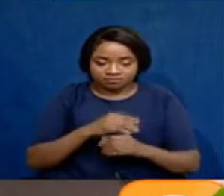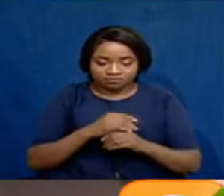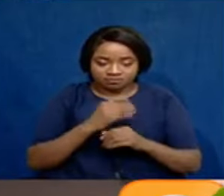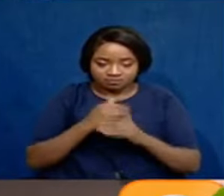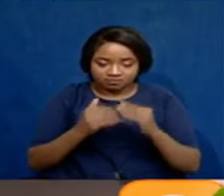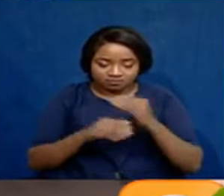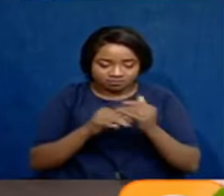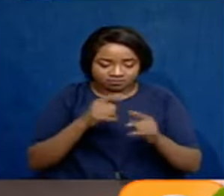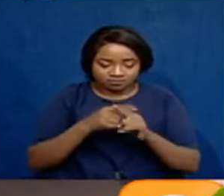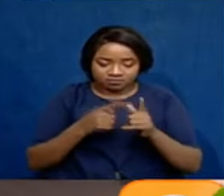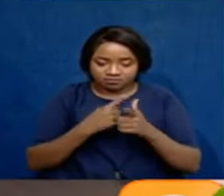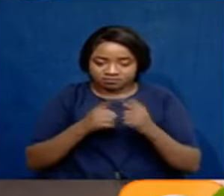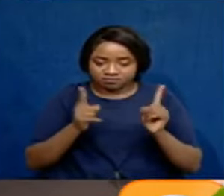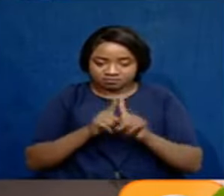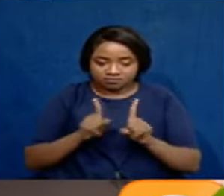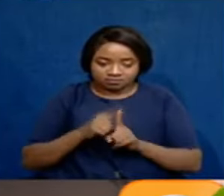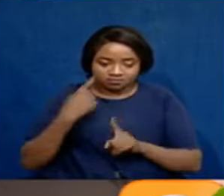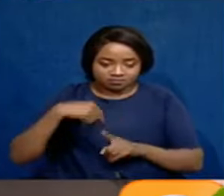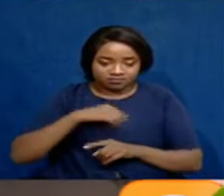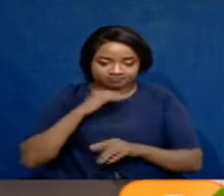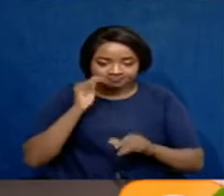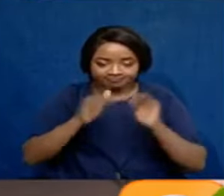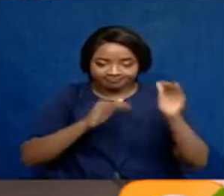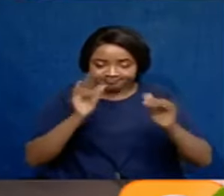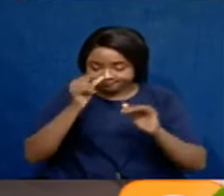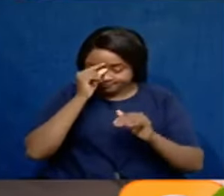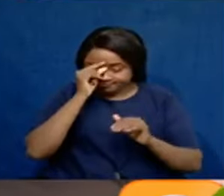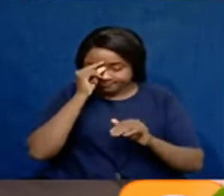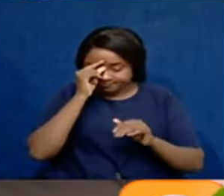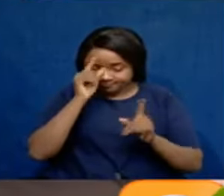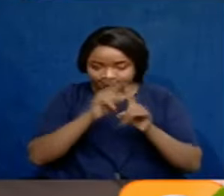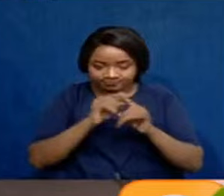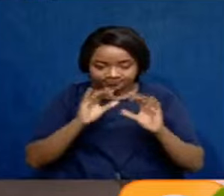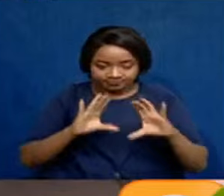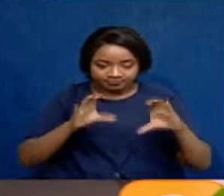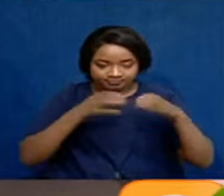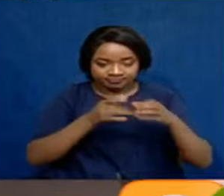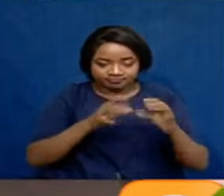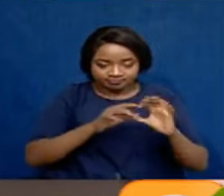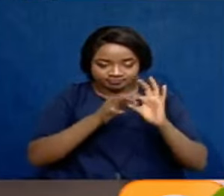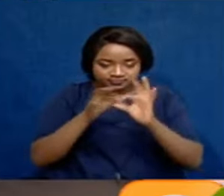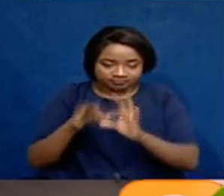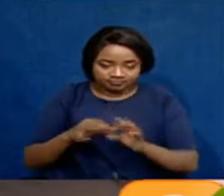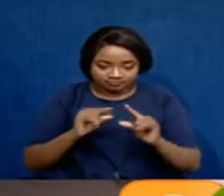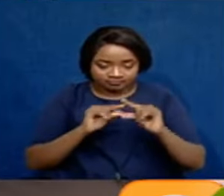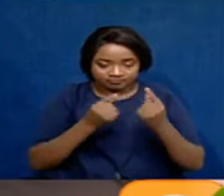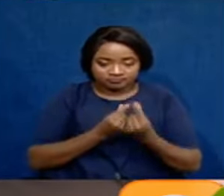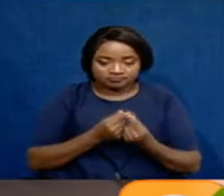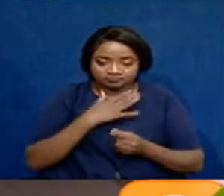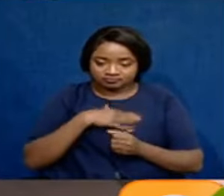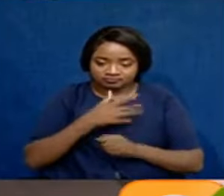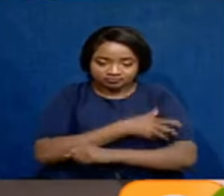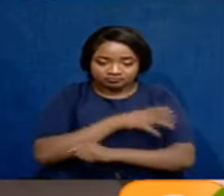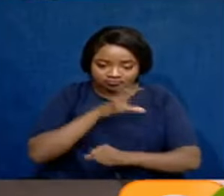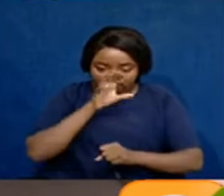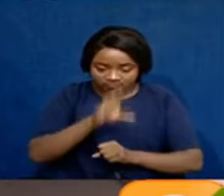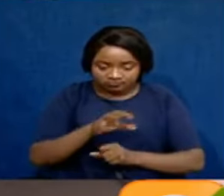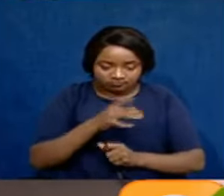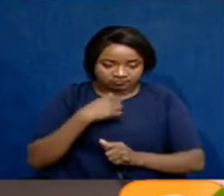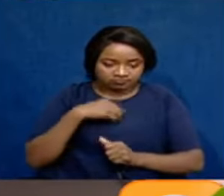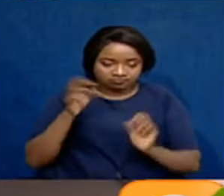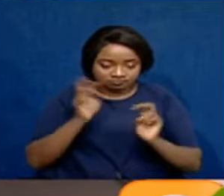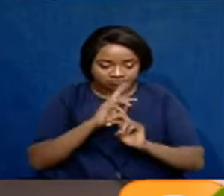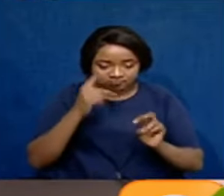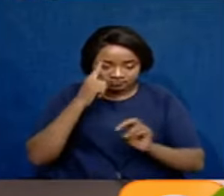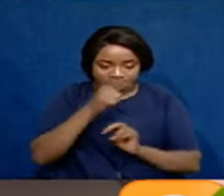we are calling on the government and we are calling on the community units to empower, look out for these patients who have been through this journey, look out for